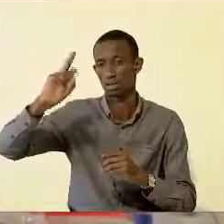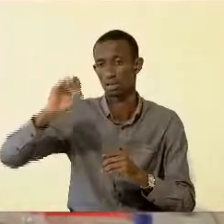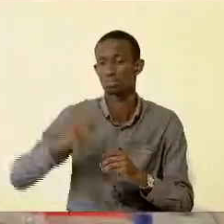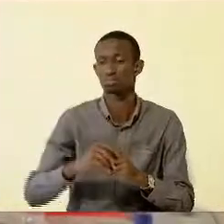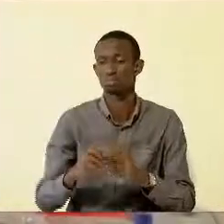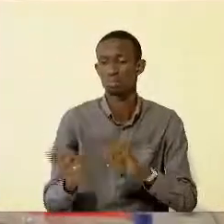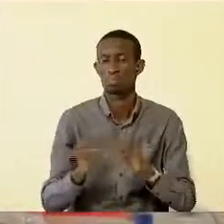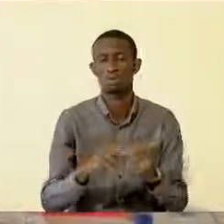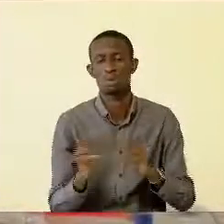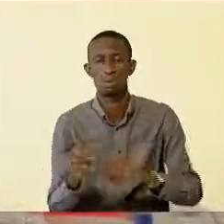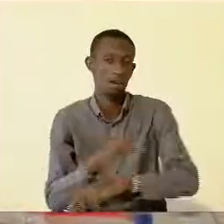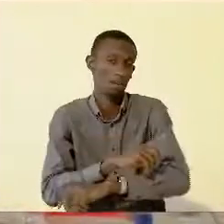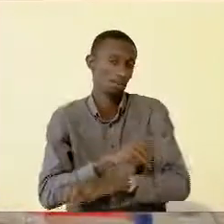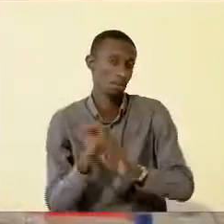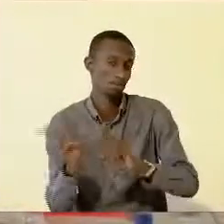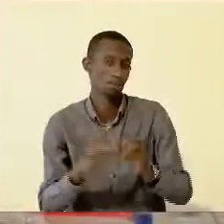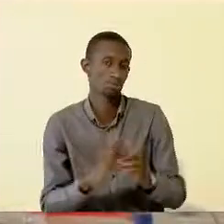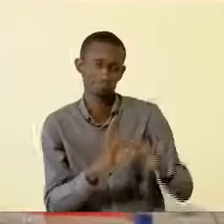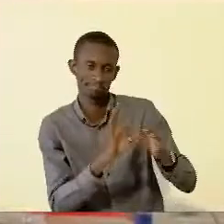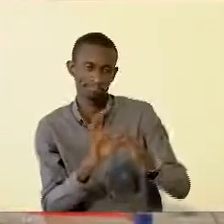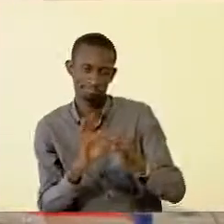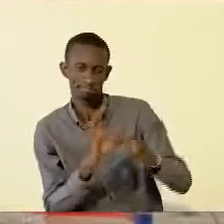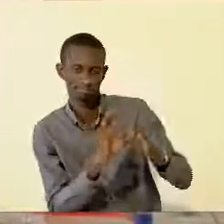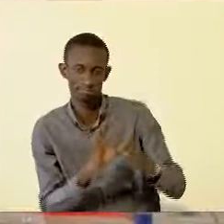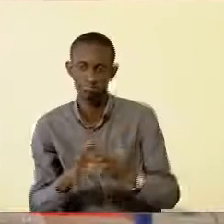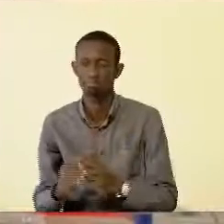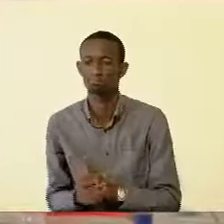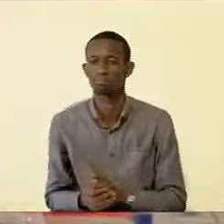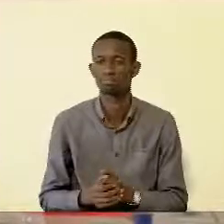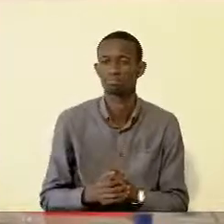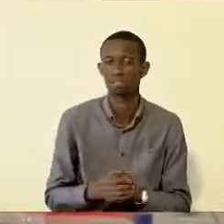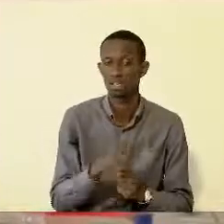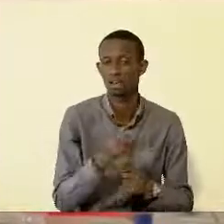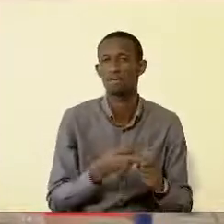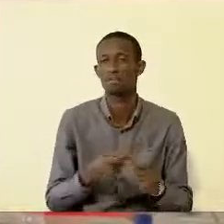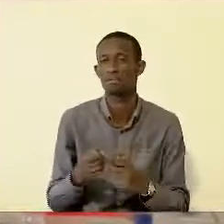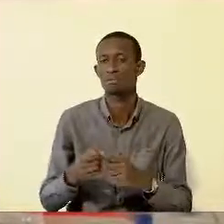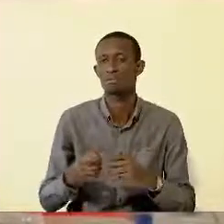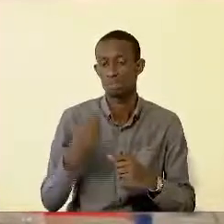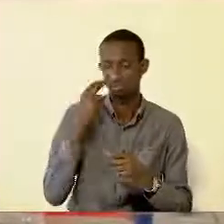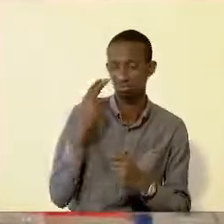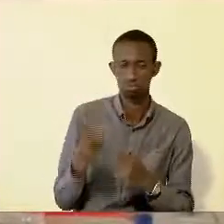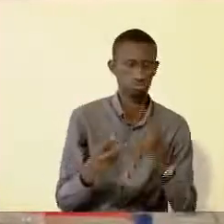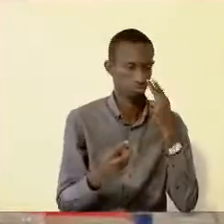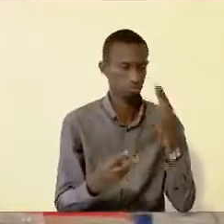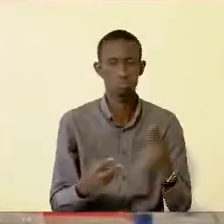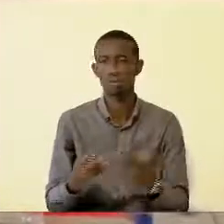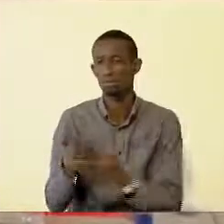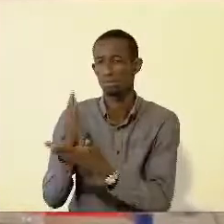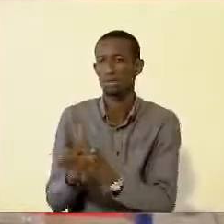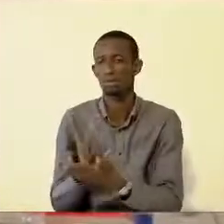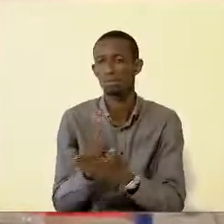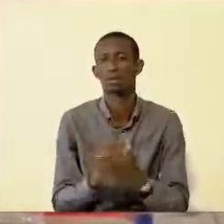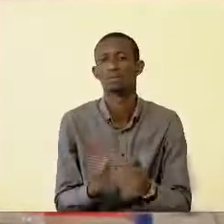energy levels, it corresponds to the wavelengths which belong to the visible part of the